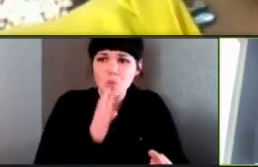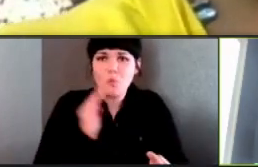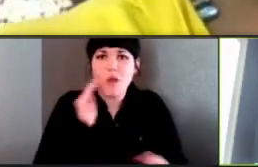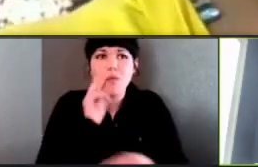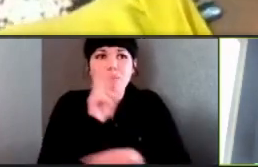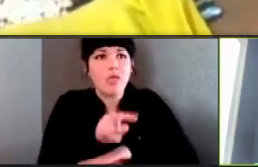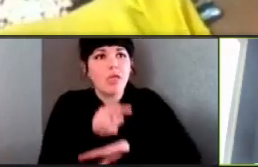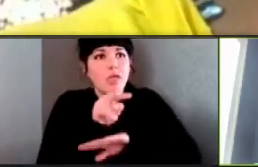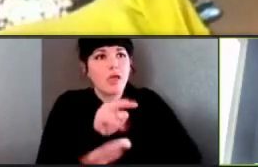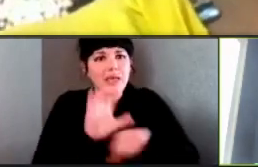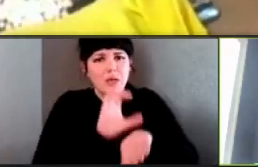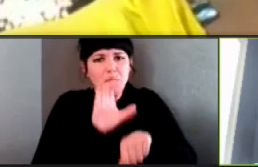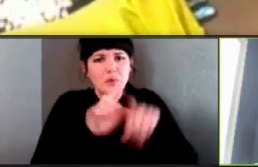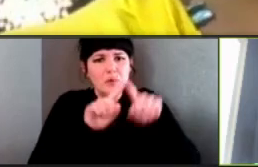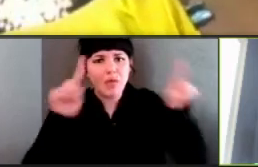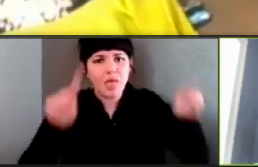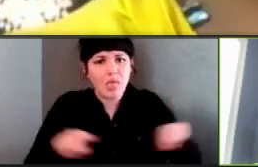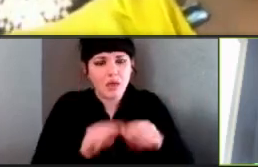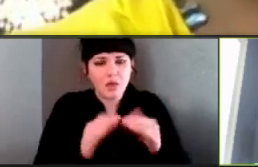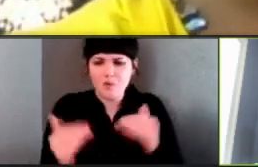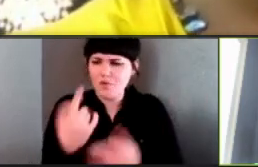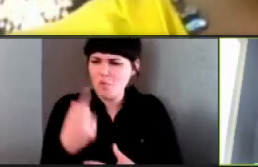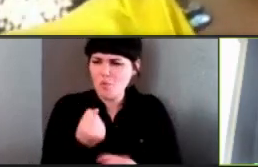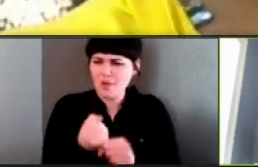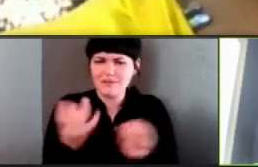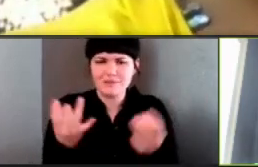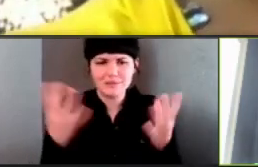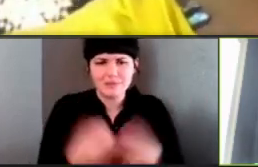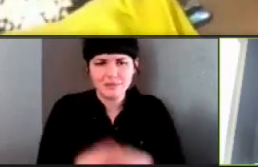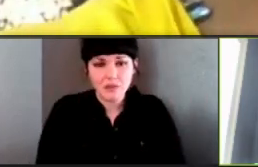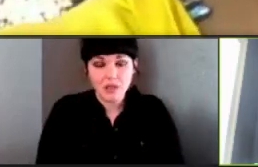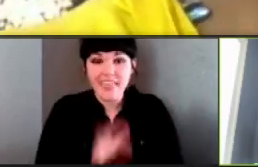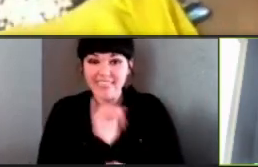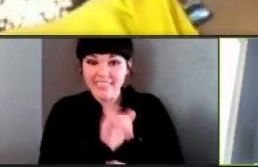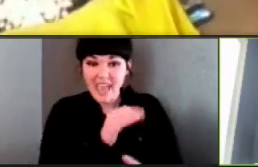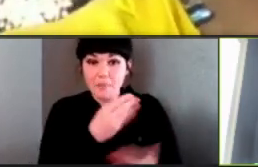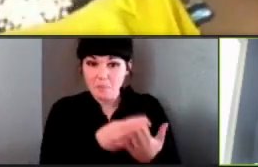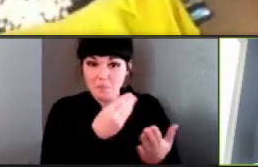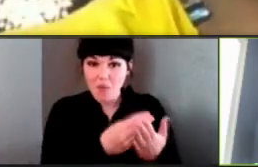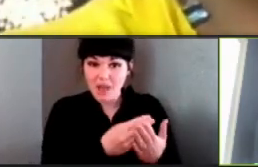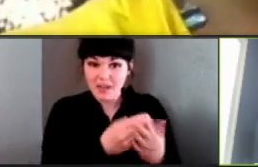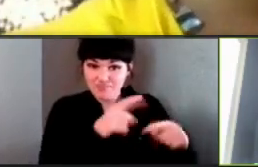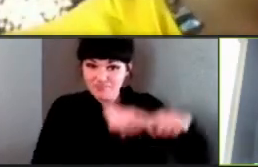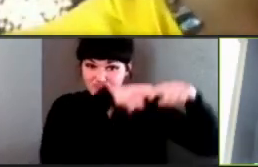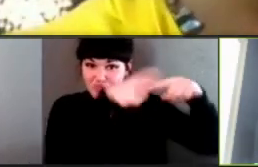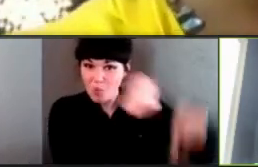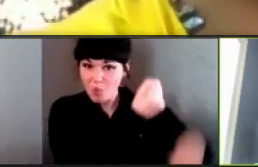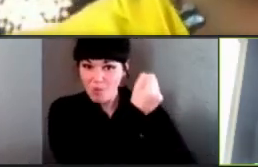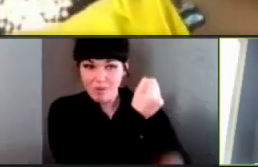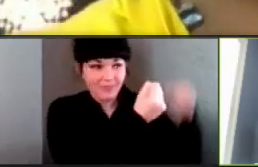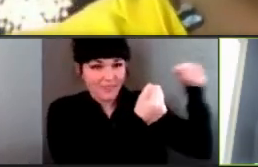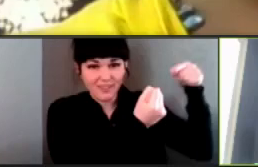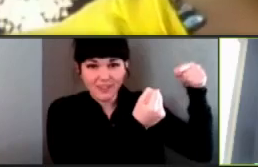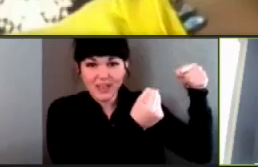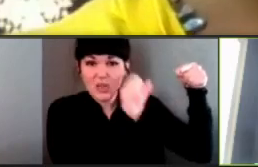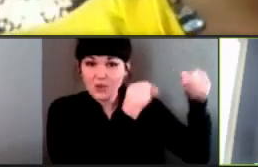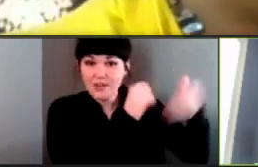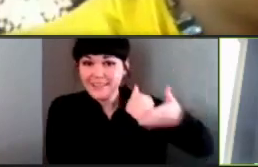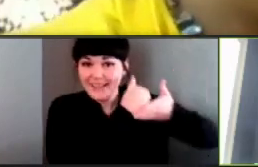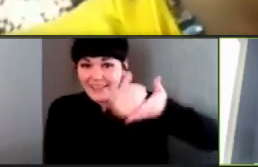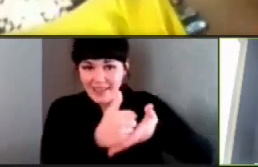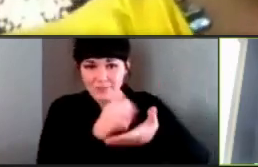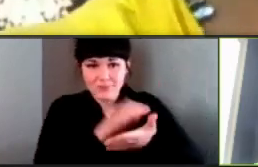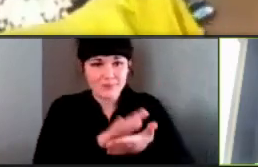year. All of that money could help schools even with their air filtration, better